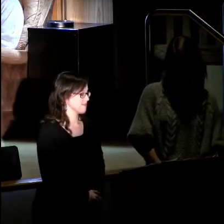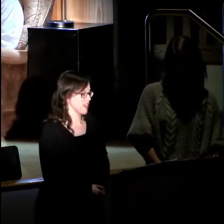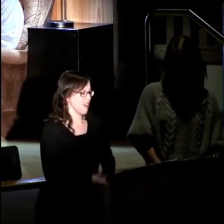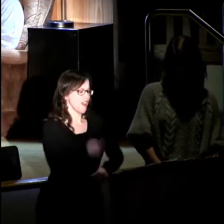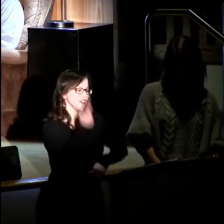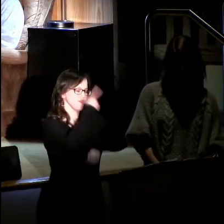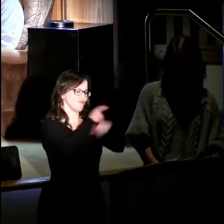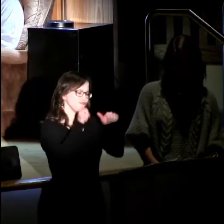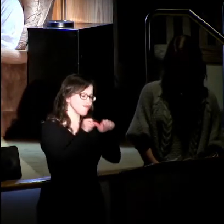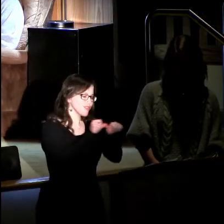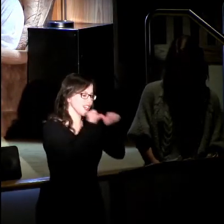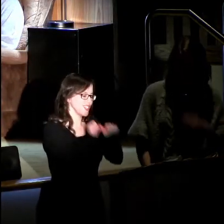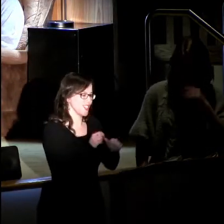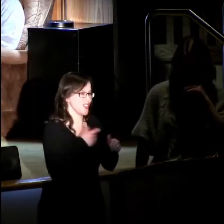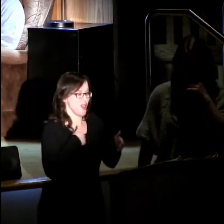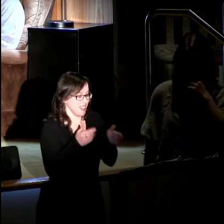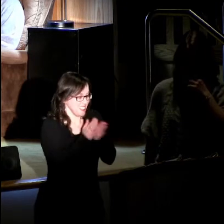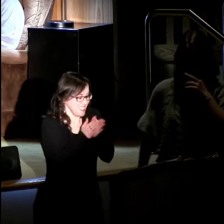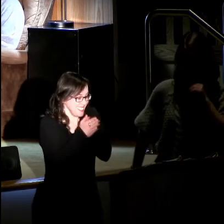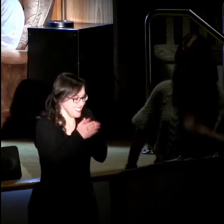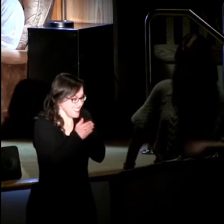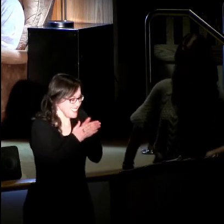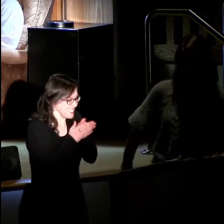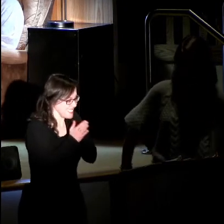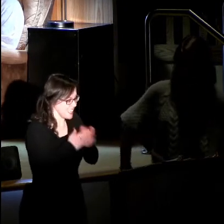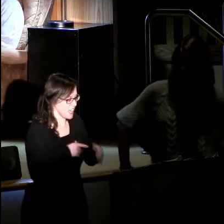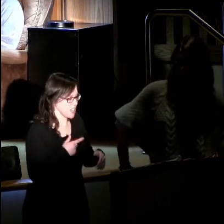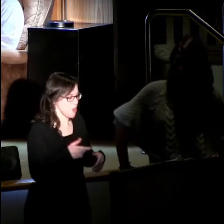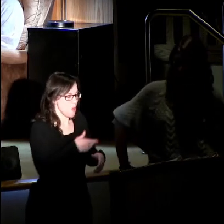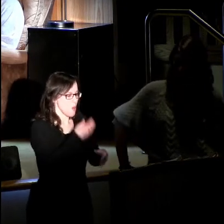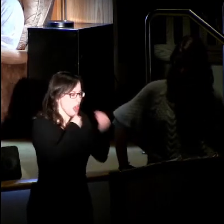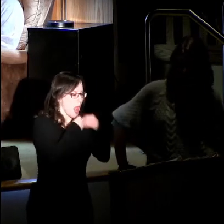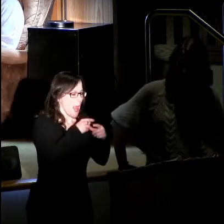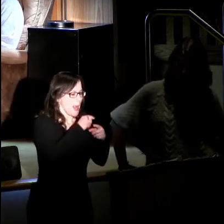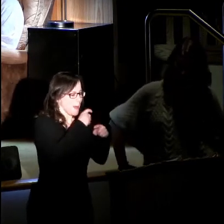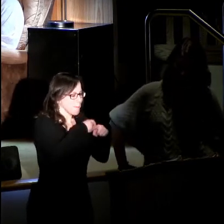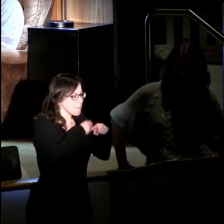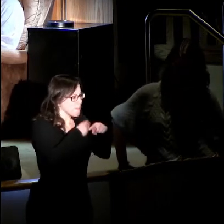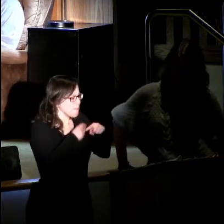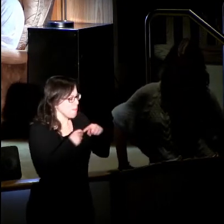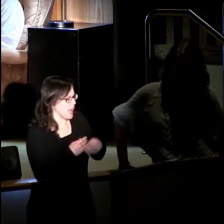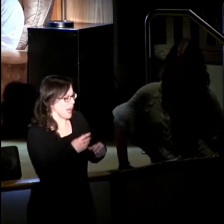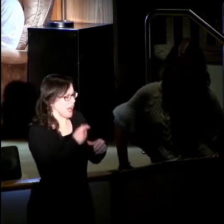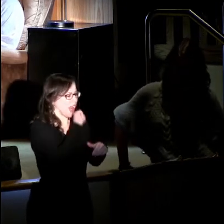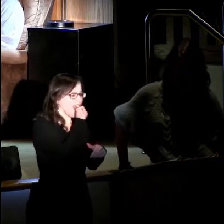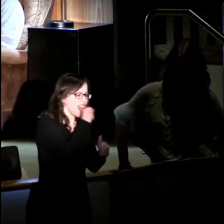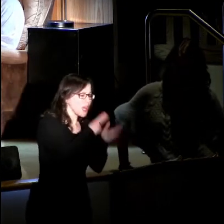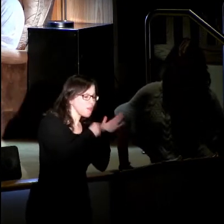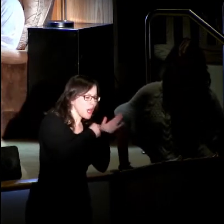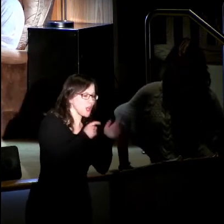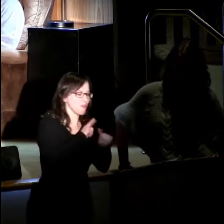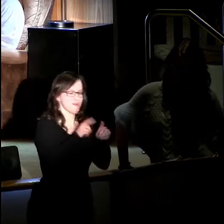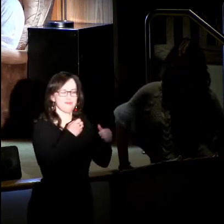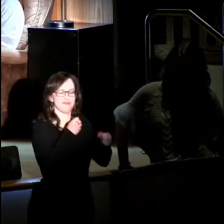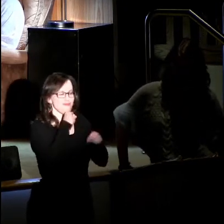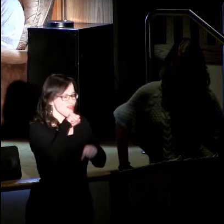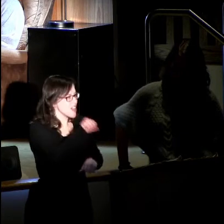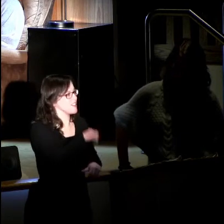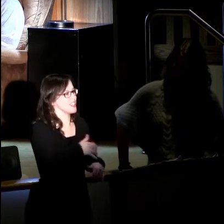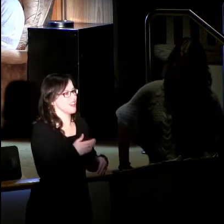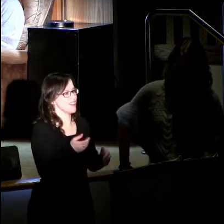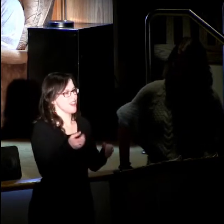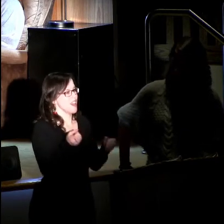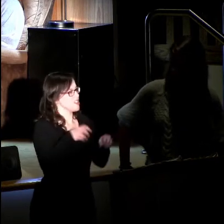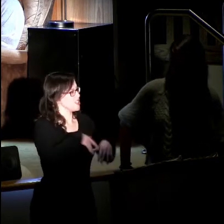As the days passed, our excitement grew. We lived on beans, cornflakes, peanut butter, and bologna, but we loved it. We were on a mission, and